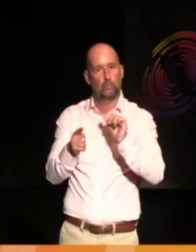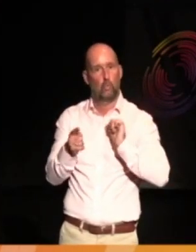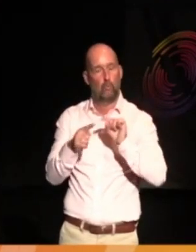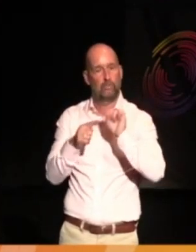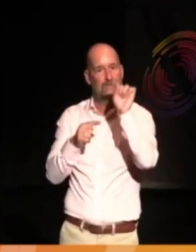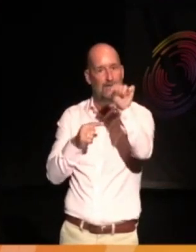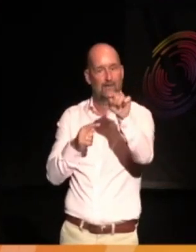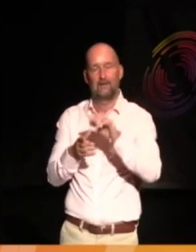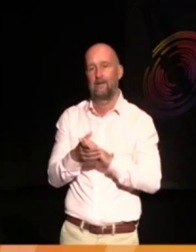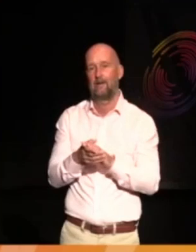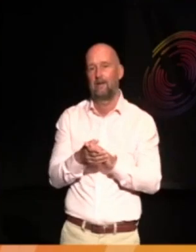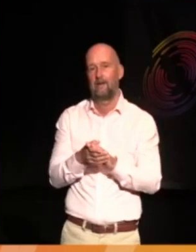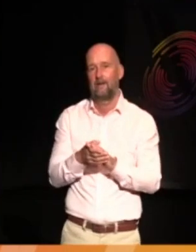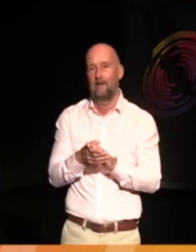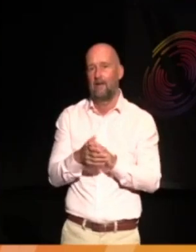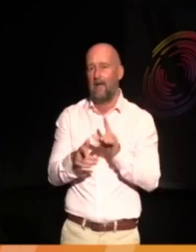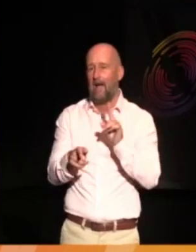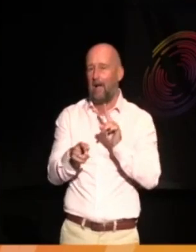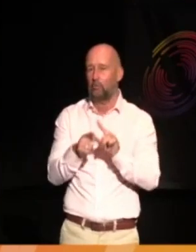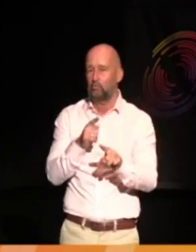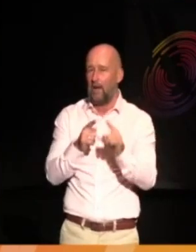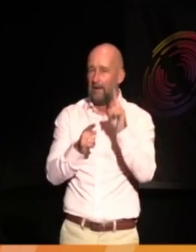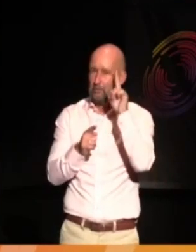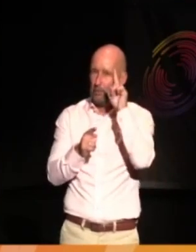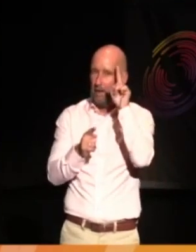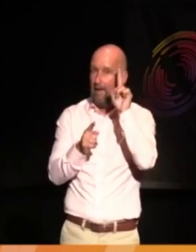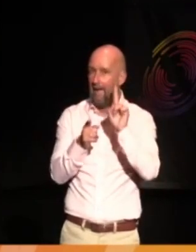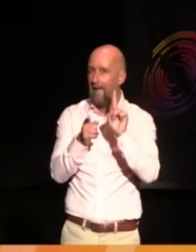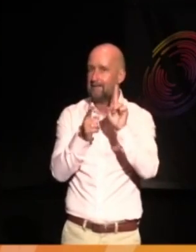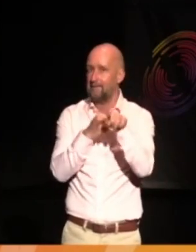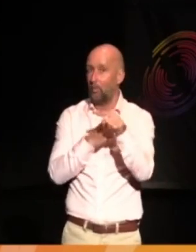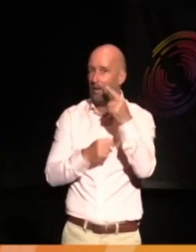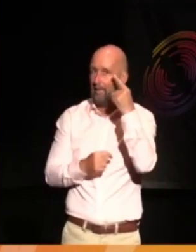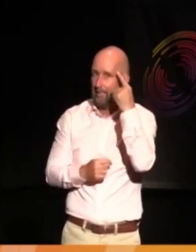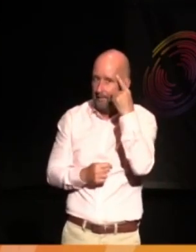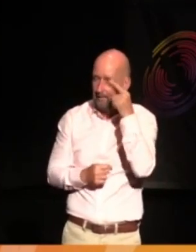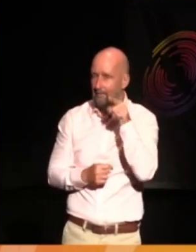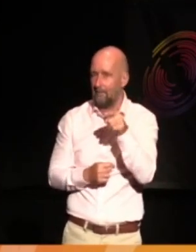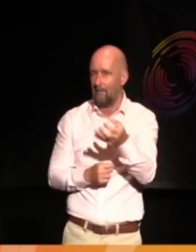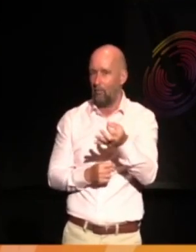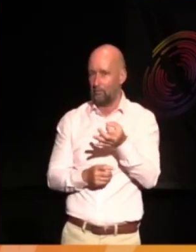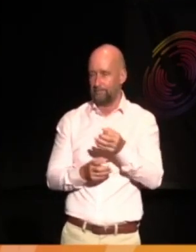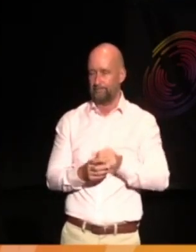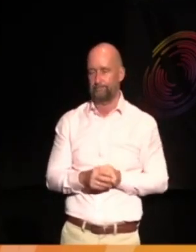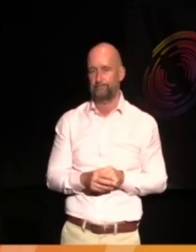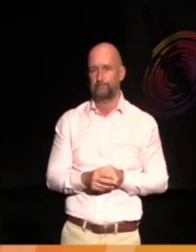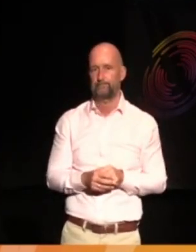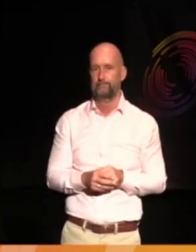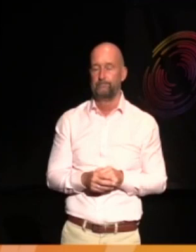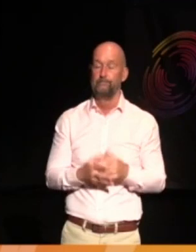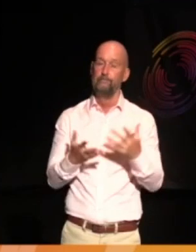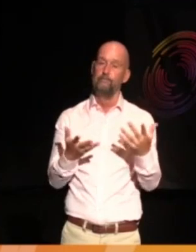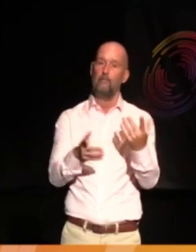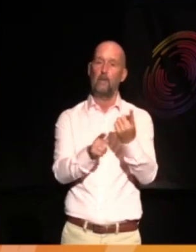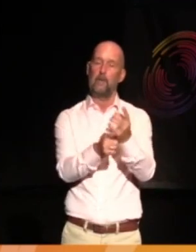of where I think you're coming from, which is that culture